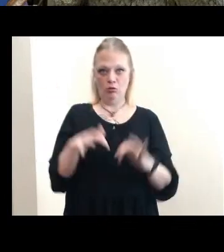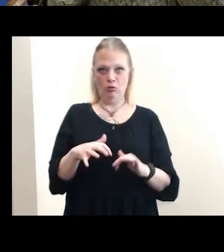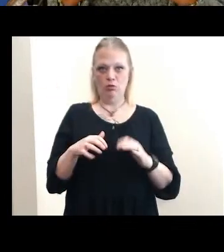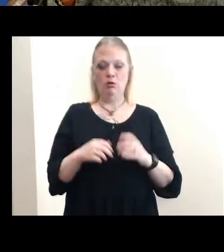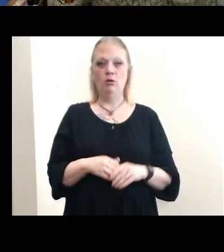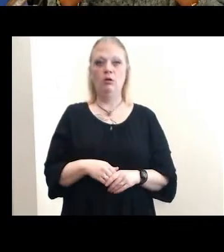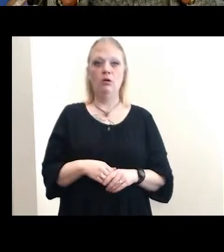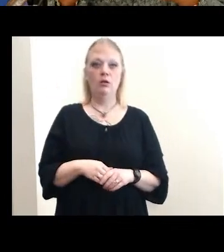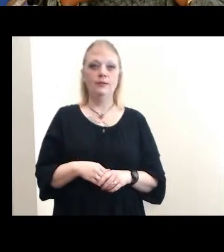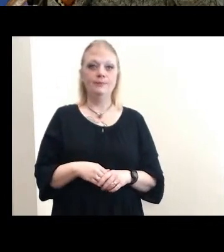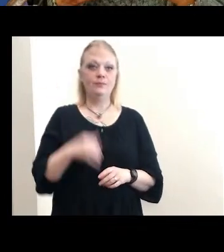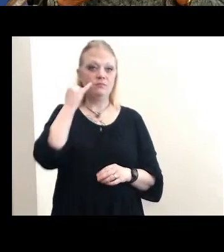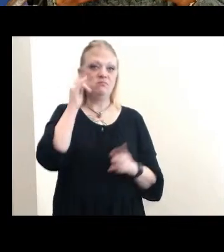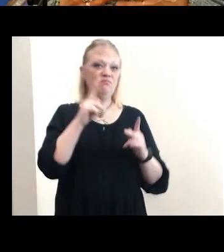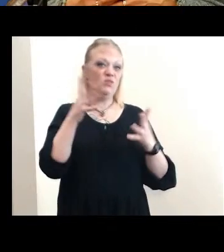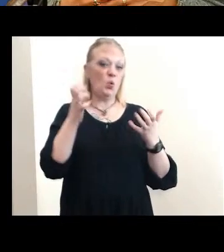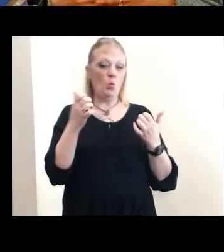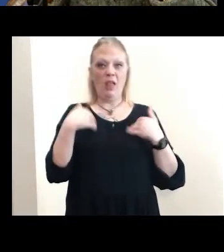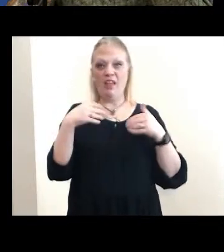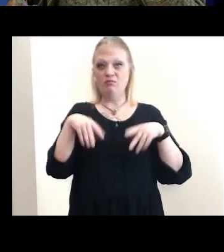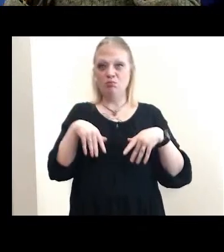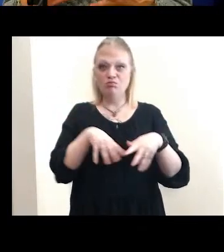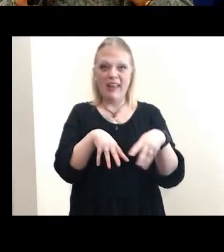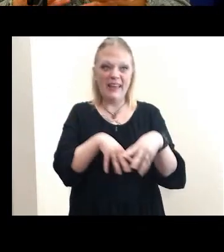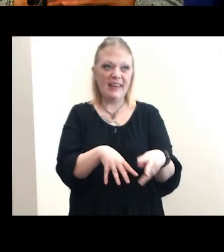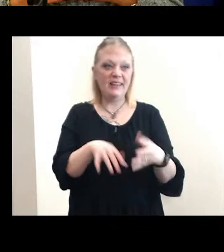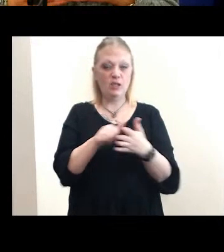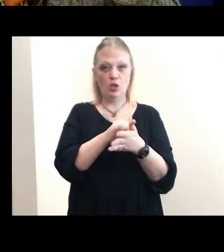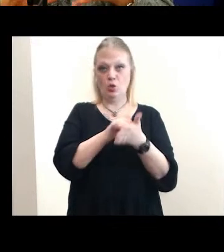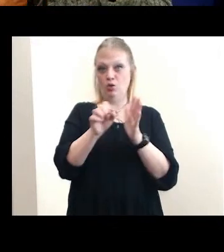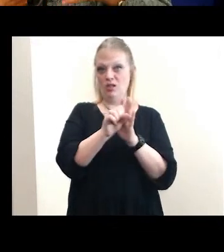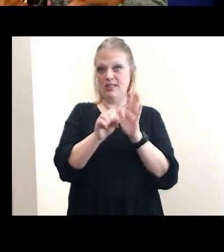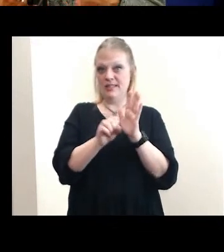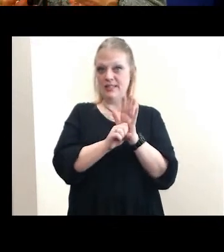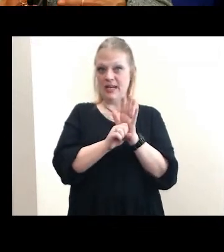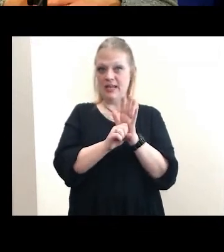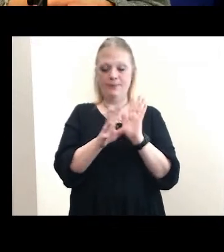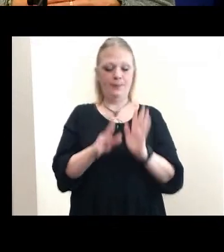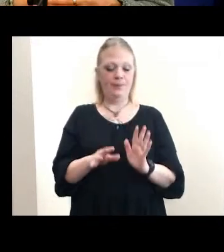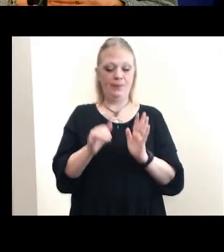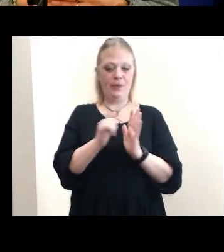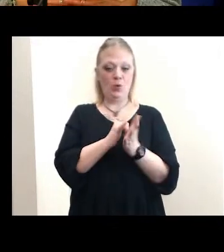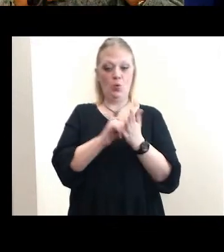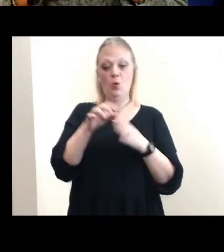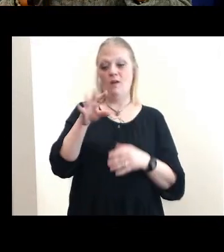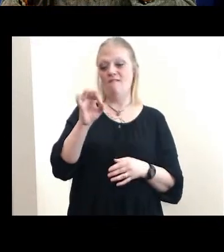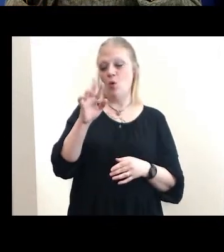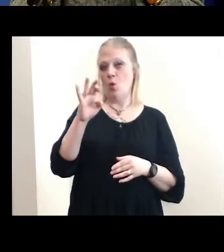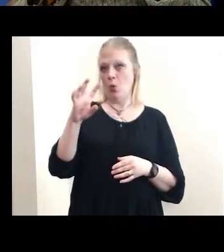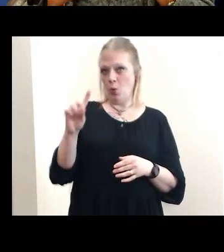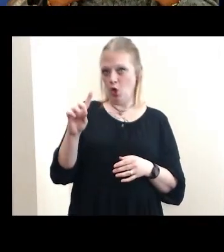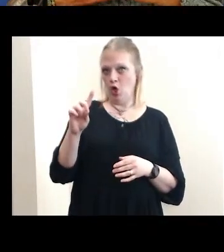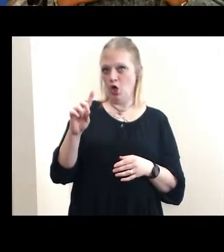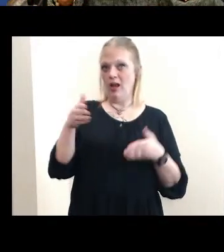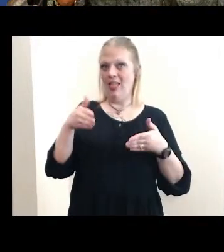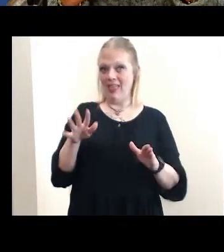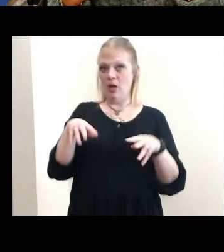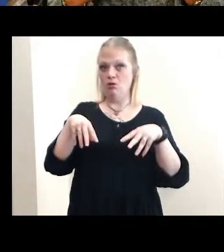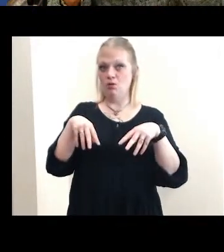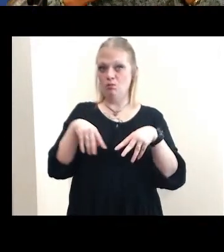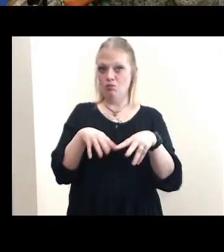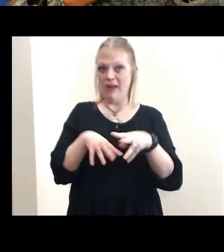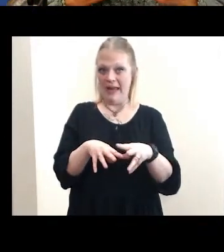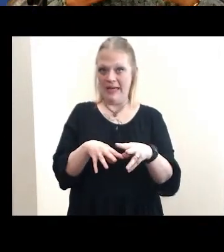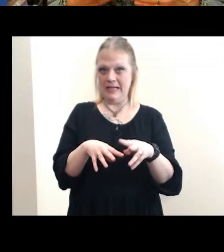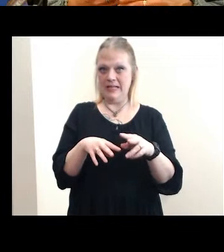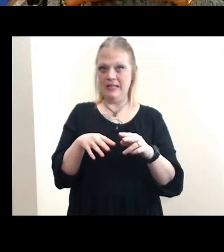if people want to have parades, the New York State New York Forward is allowing parades in